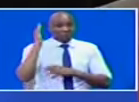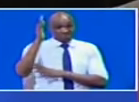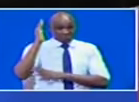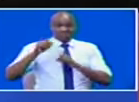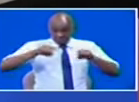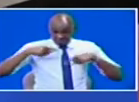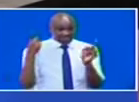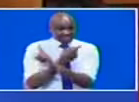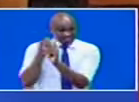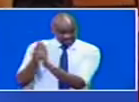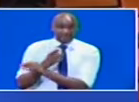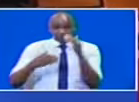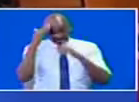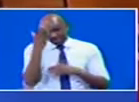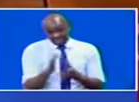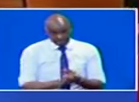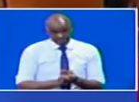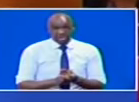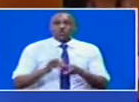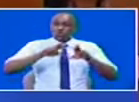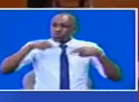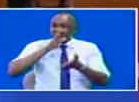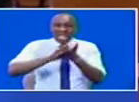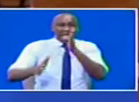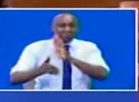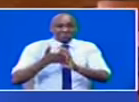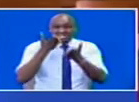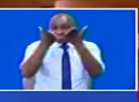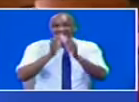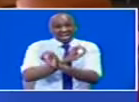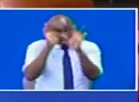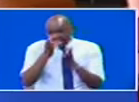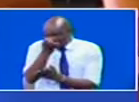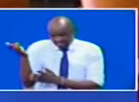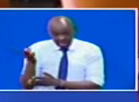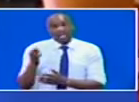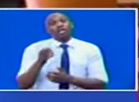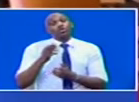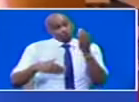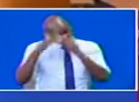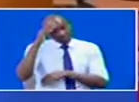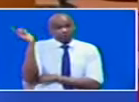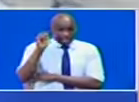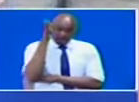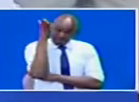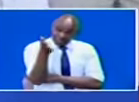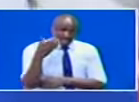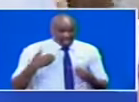Kenyan universities. Deserted rooms welcome you to the University of Nairobi's main campus in Nairobi.